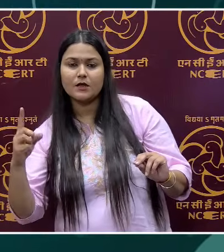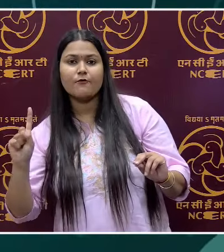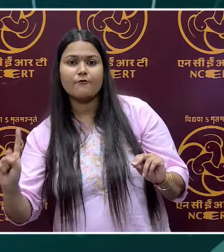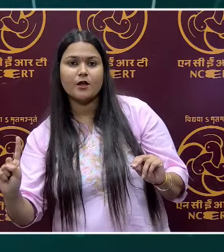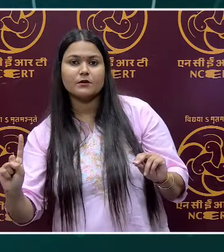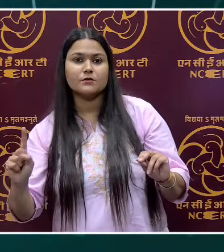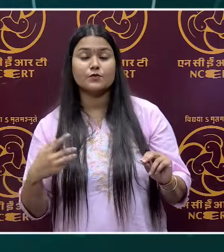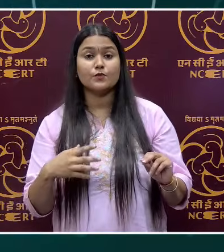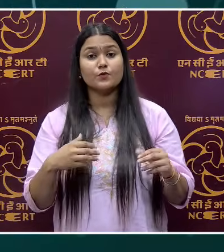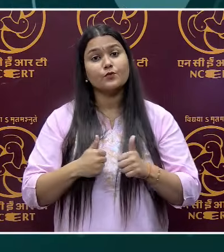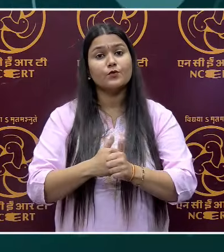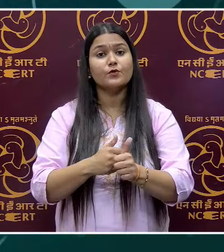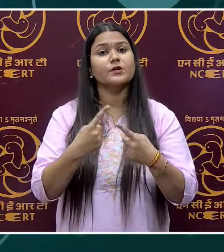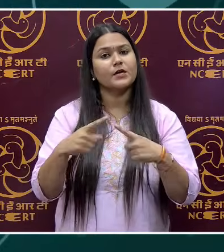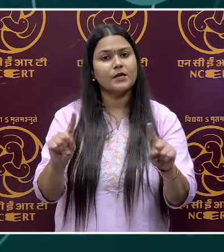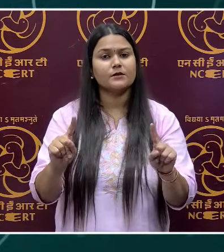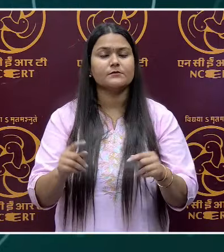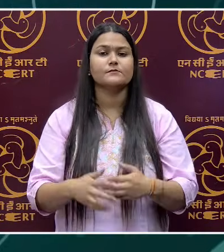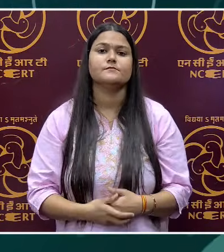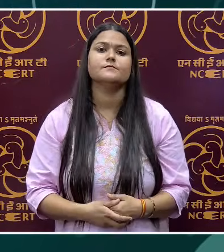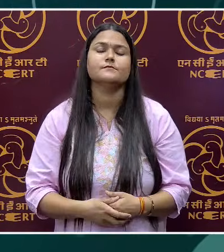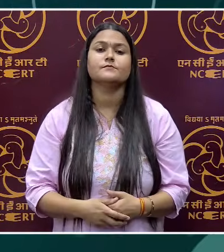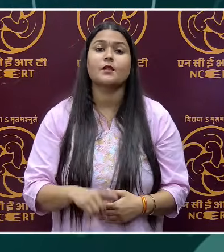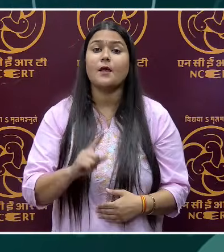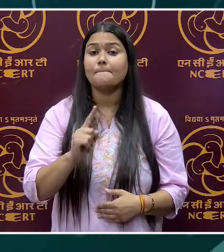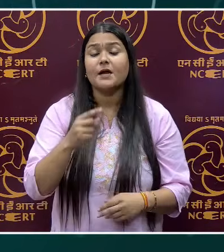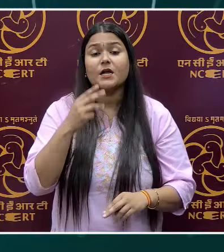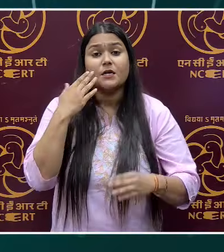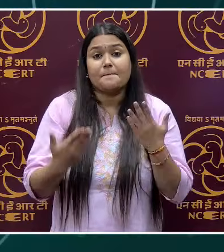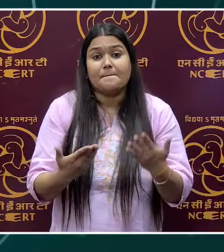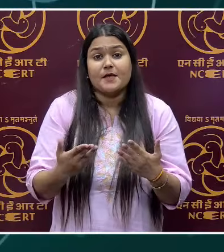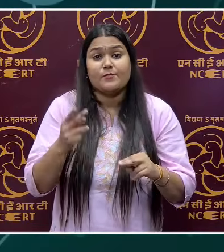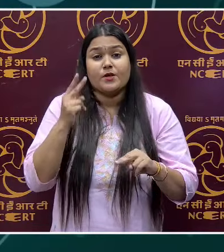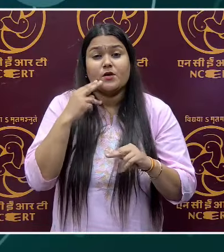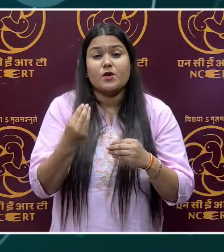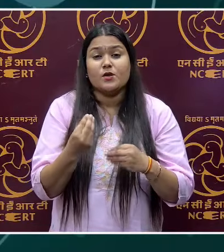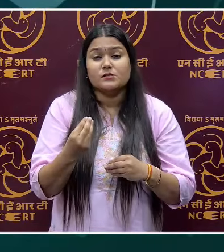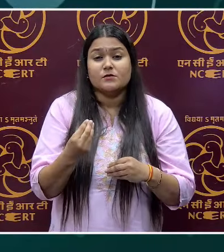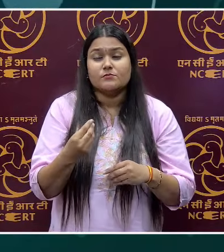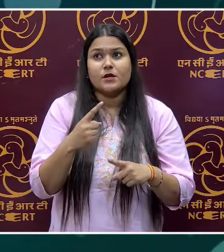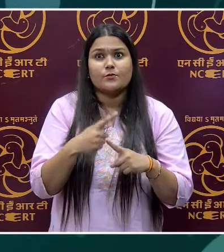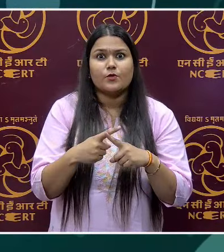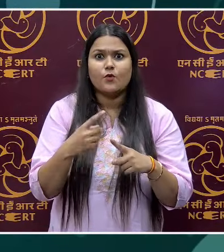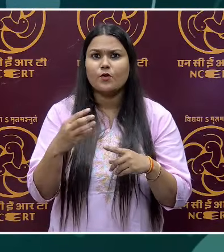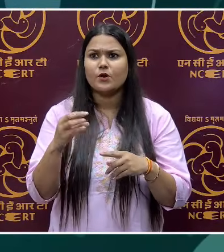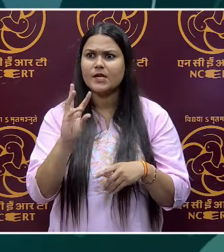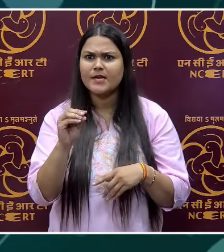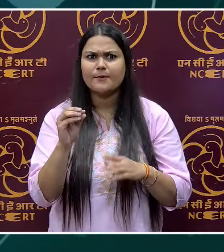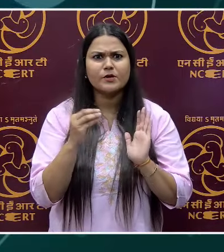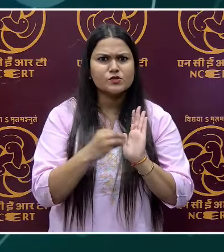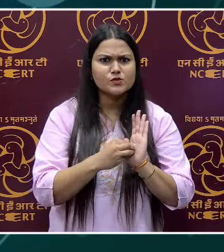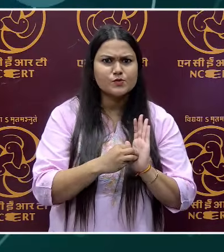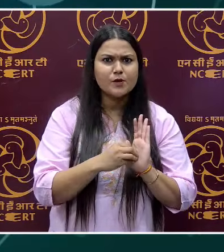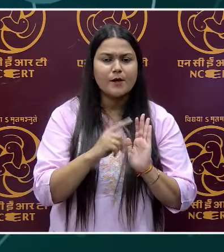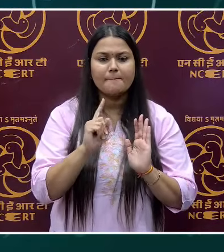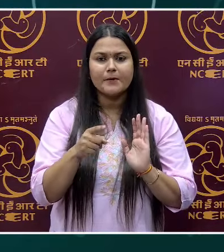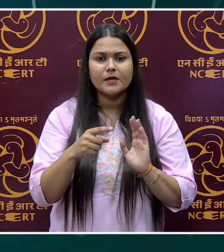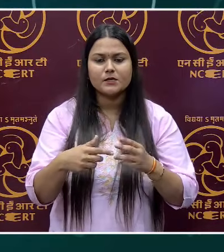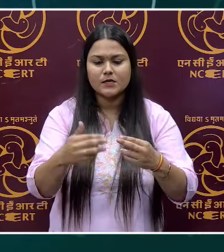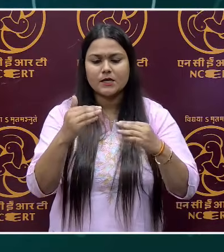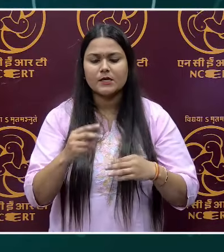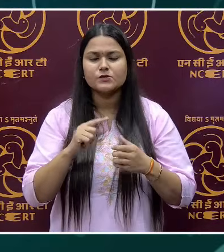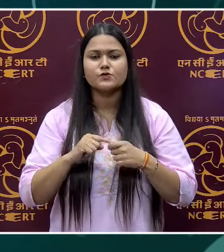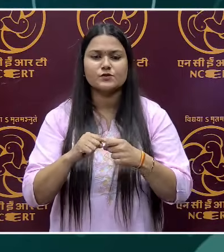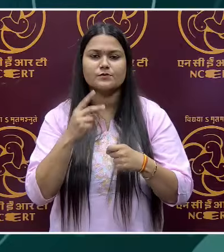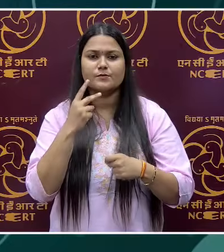1. This is the correct one. But maybe you may sometimes give a wrong number. Let us see on the next